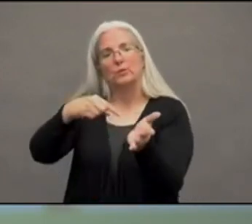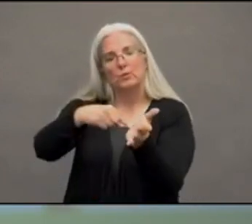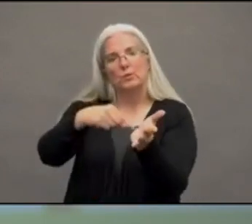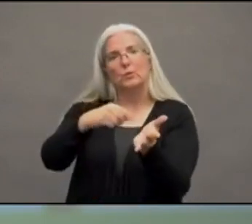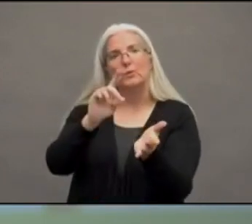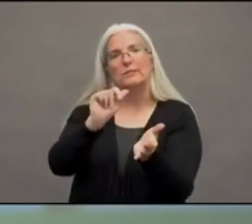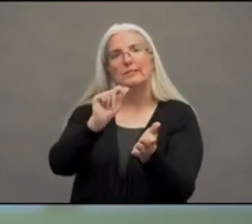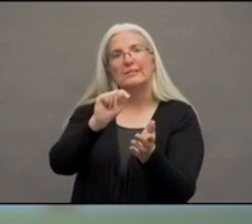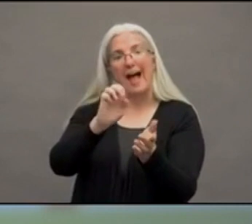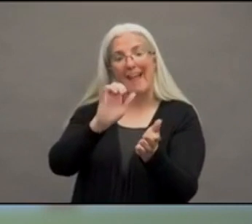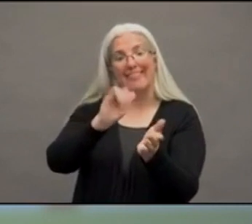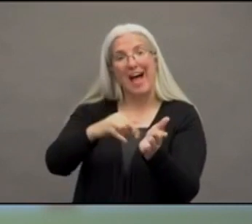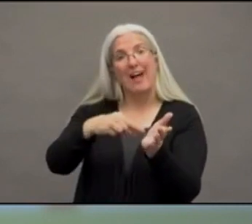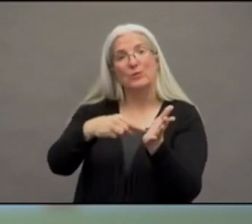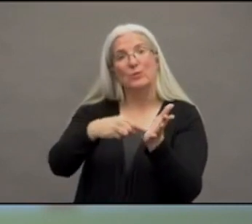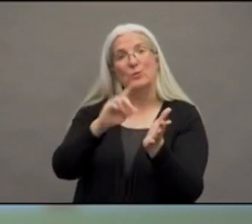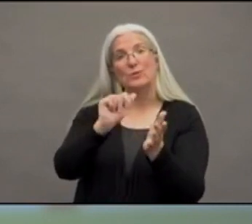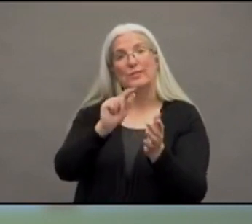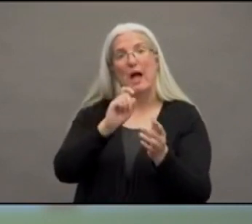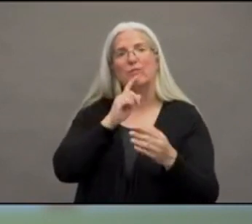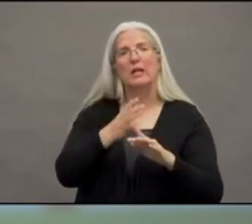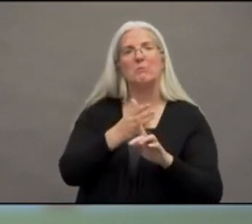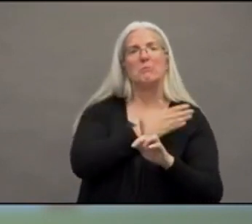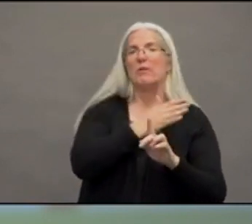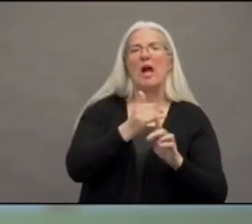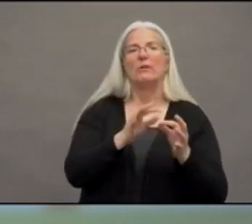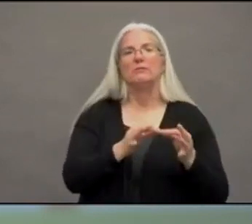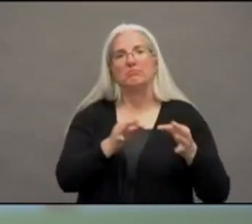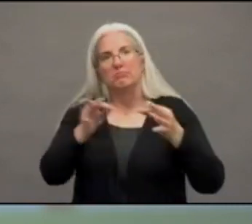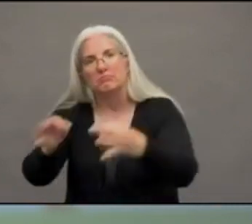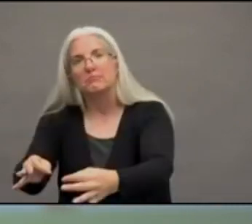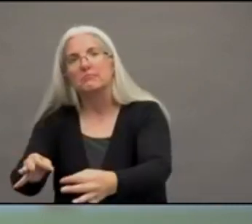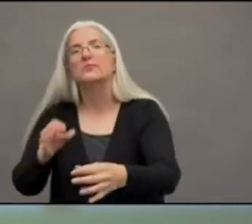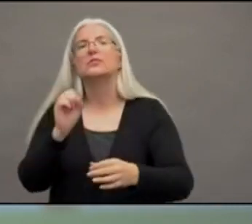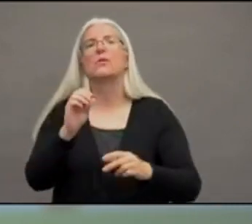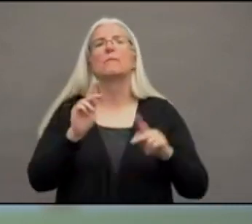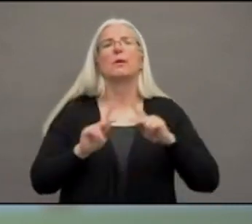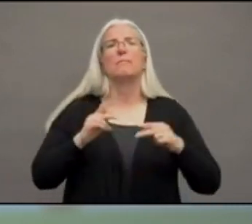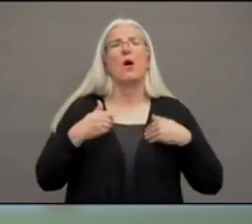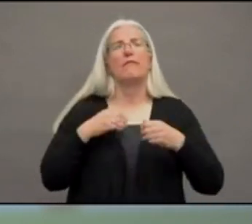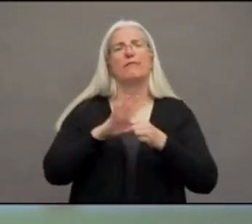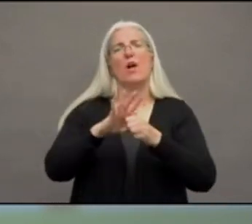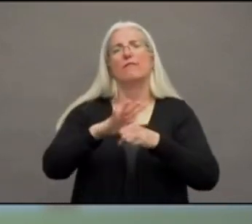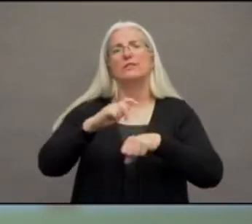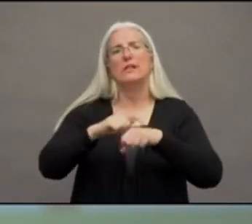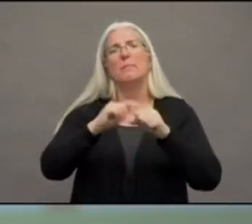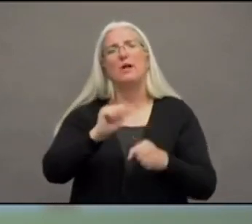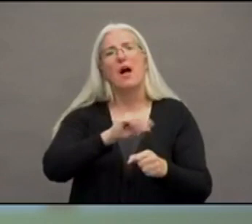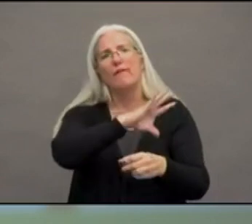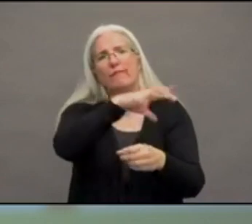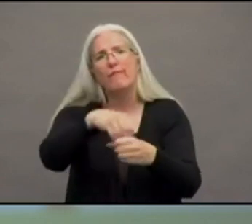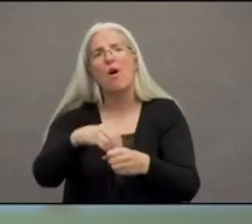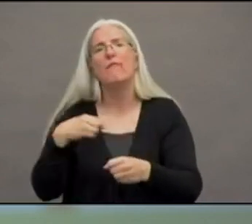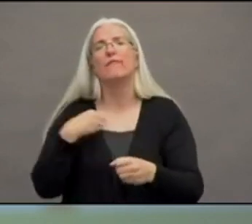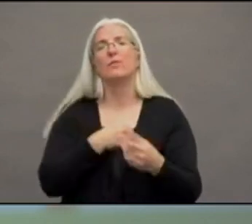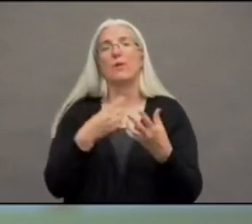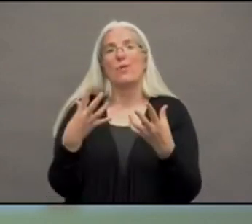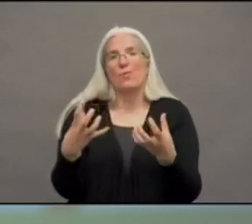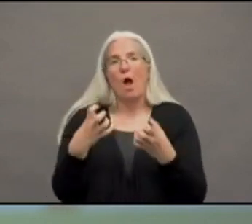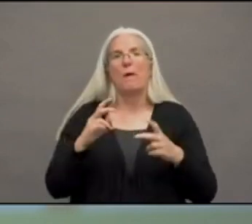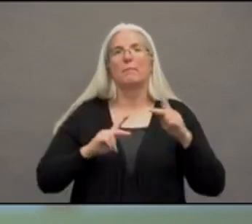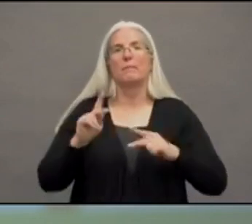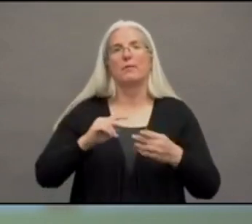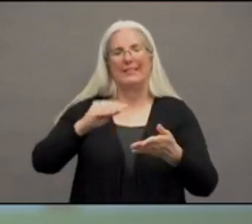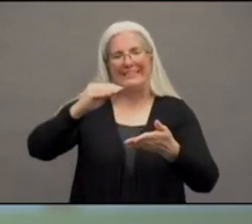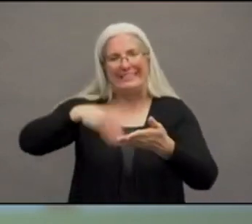do have that amount of time to participate, which is great, we do want people to complete their forms as soon as they can